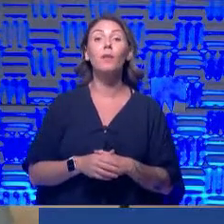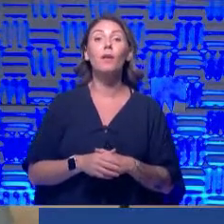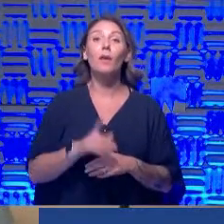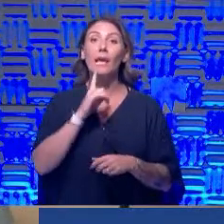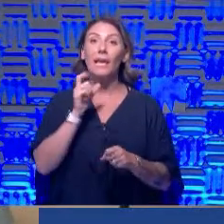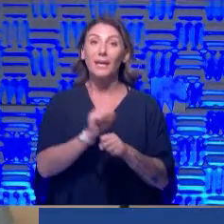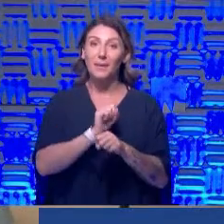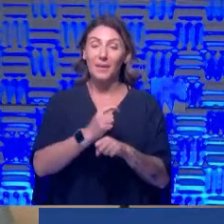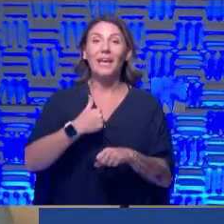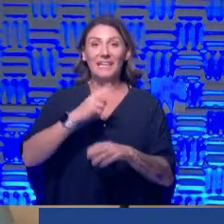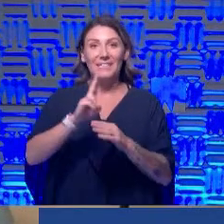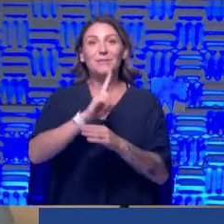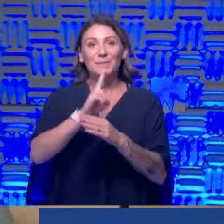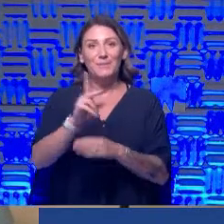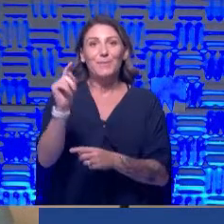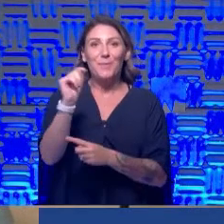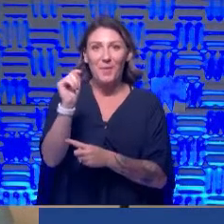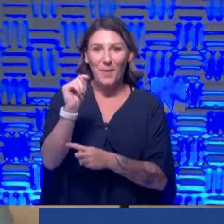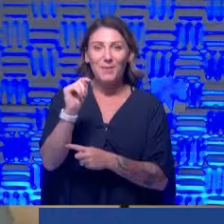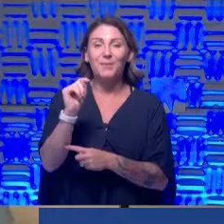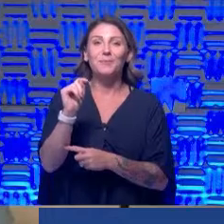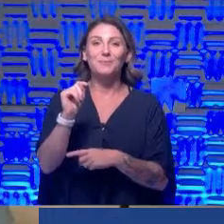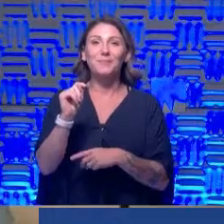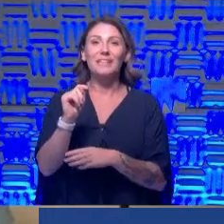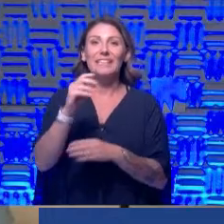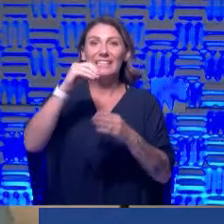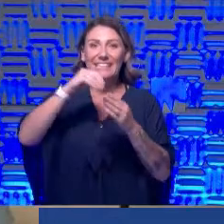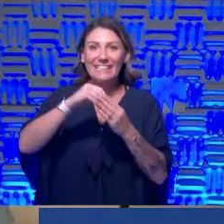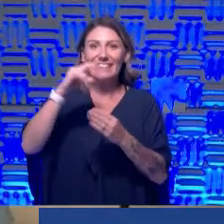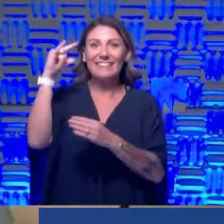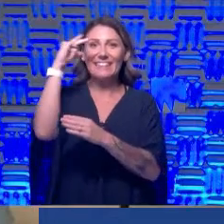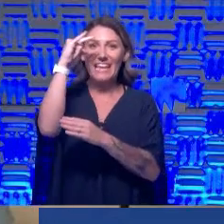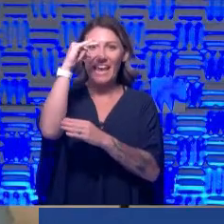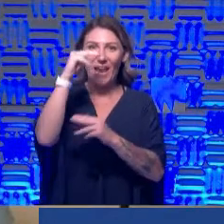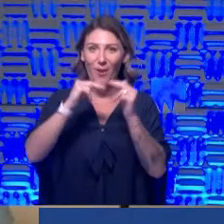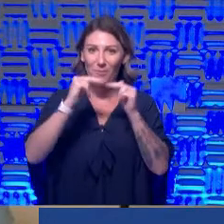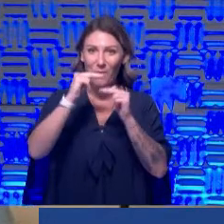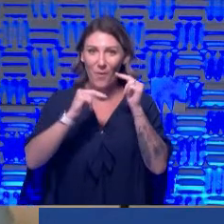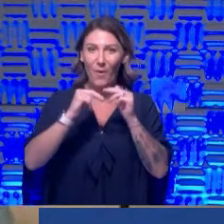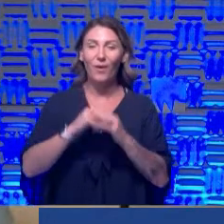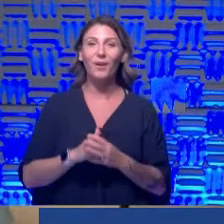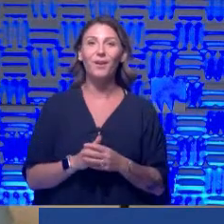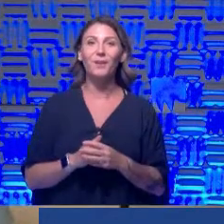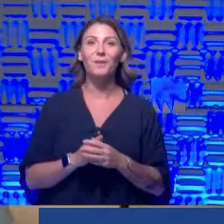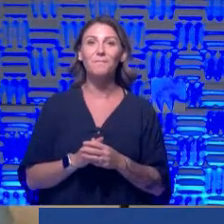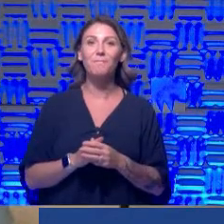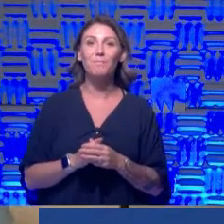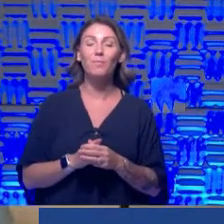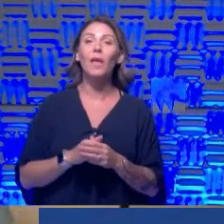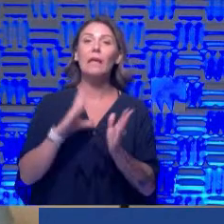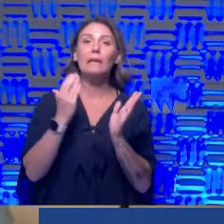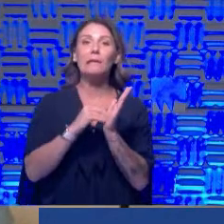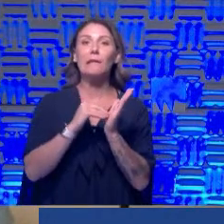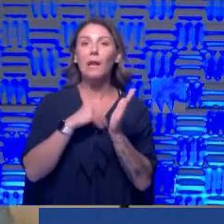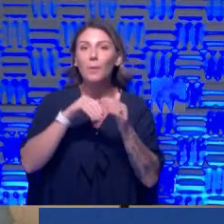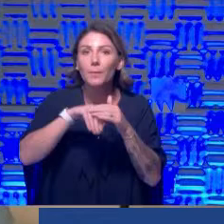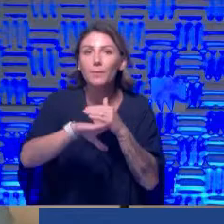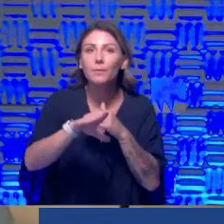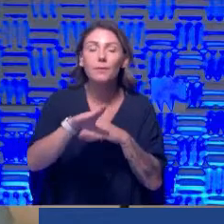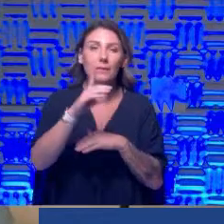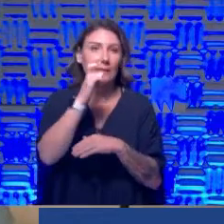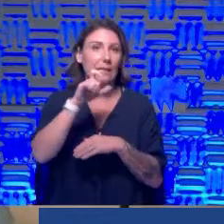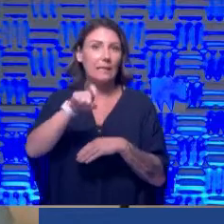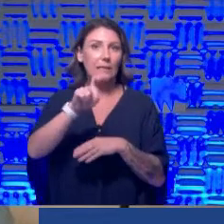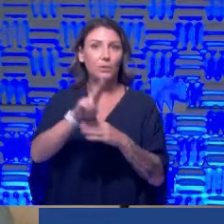used the bathroom, the restroom in the airport. Again, I went in there a couple times, even if I didn't have to use